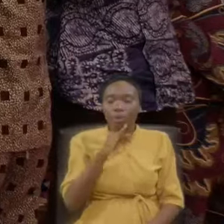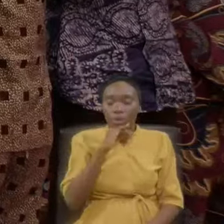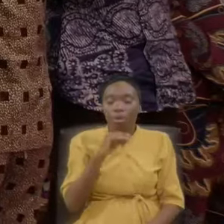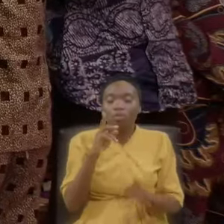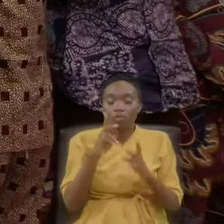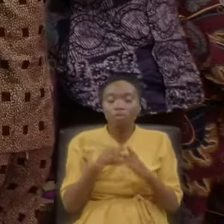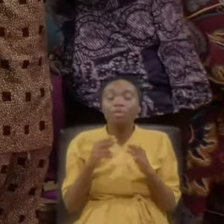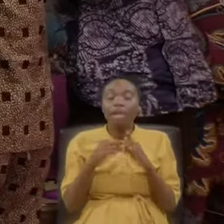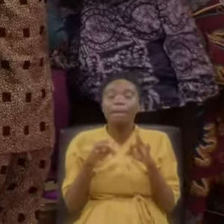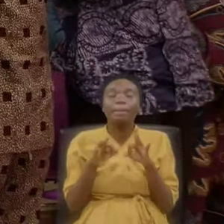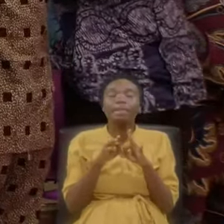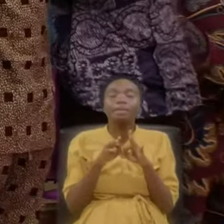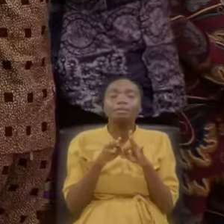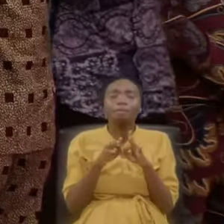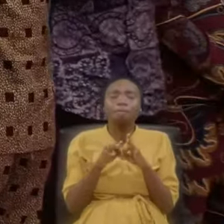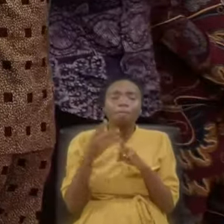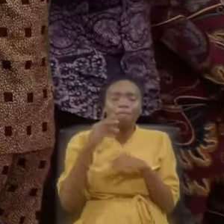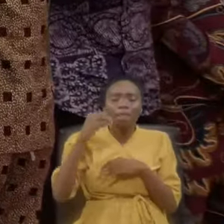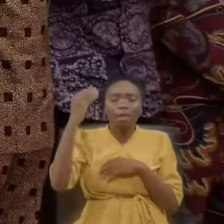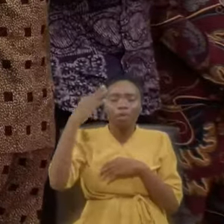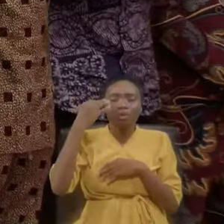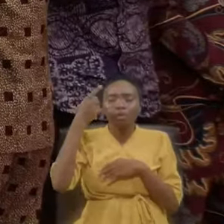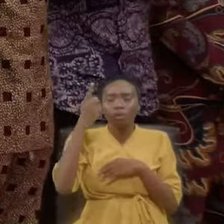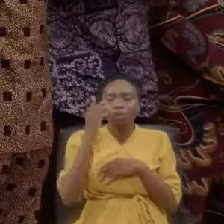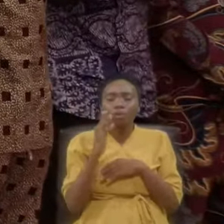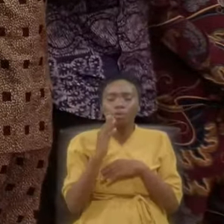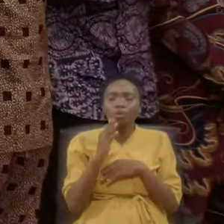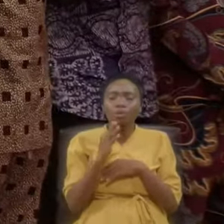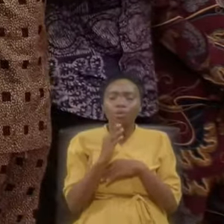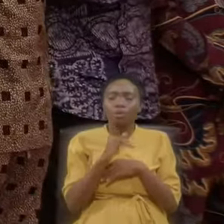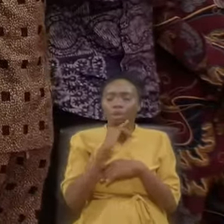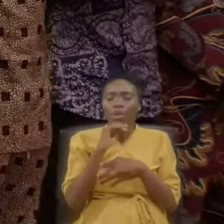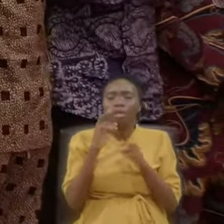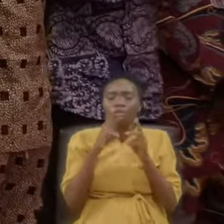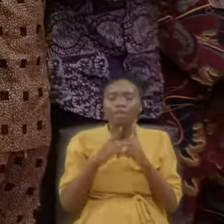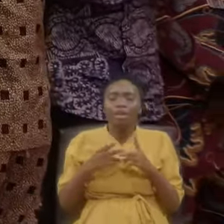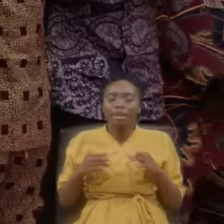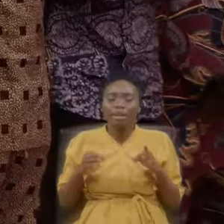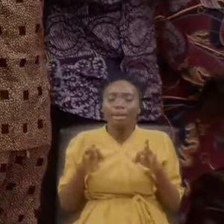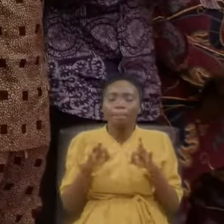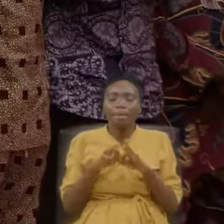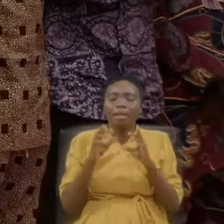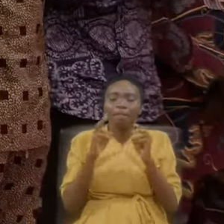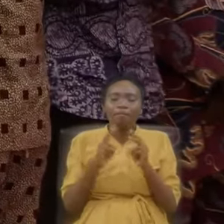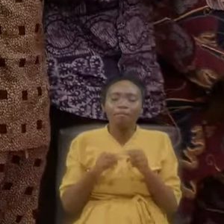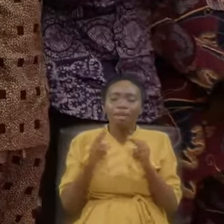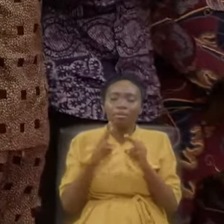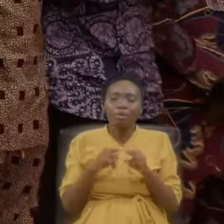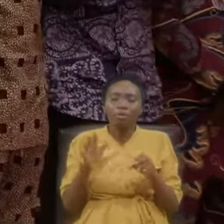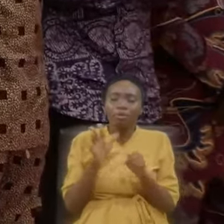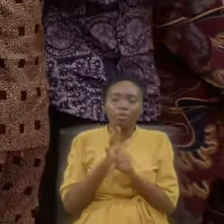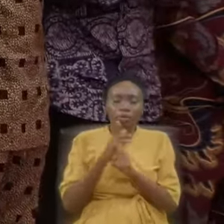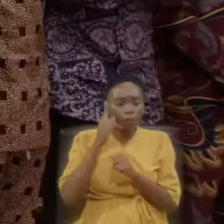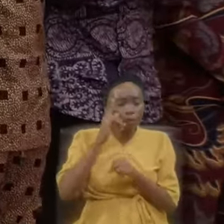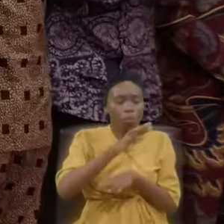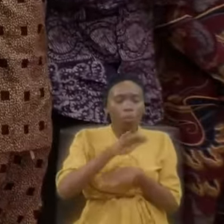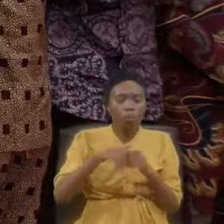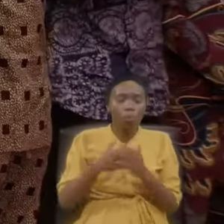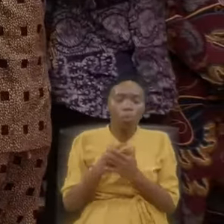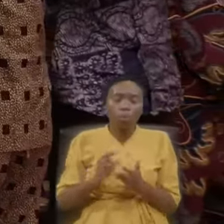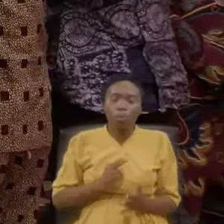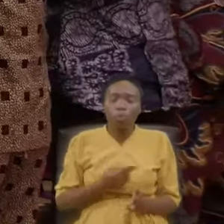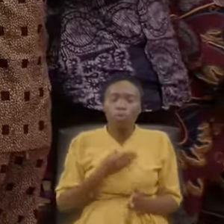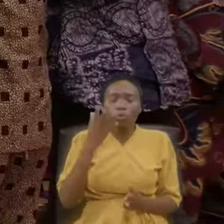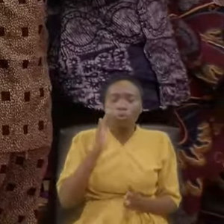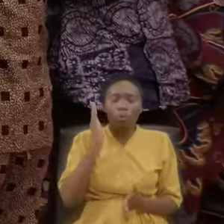very important. The grace of God is also very, very, very, very sufficient for every one of us. God